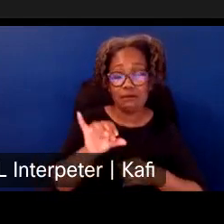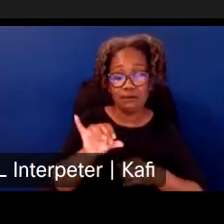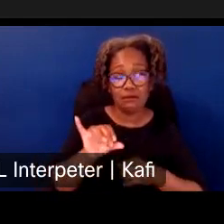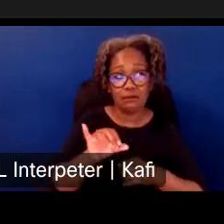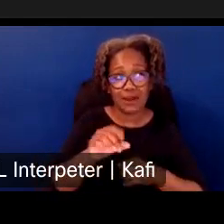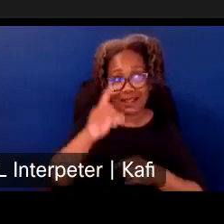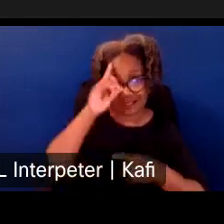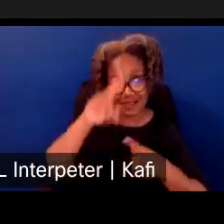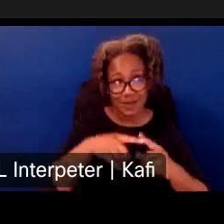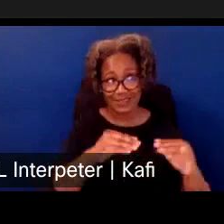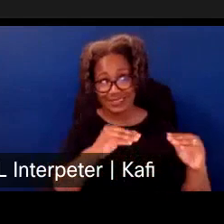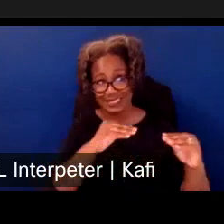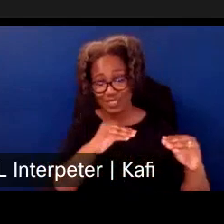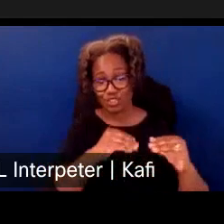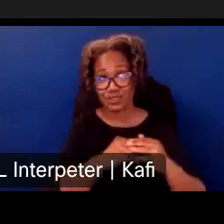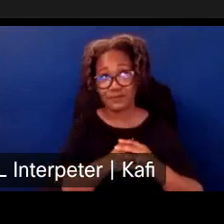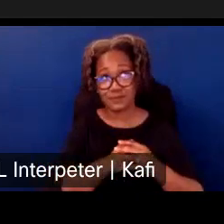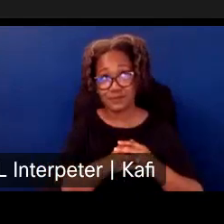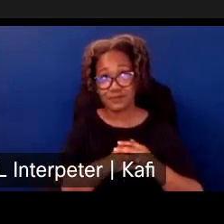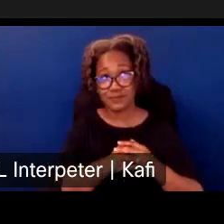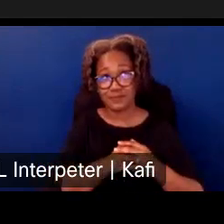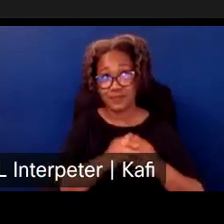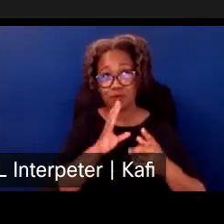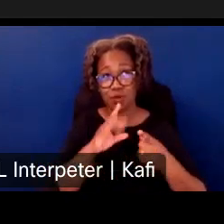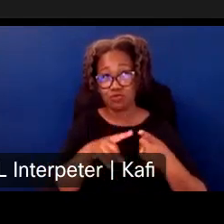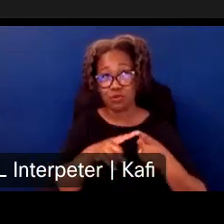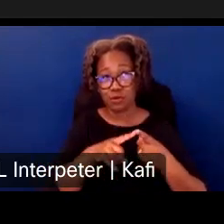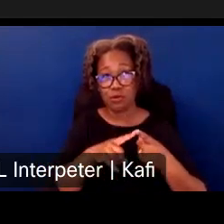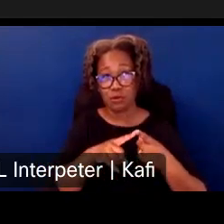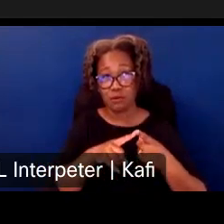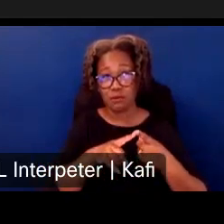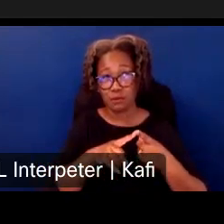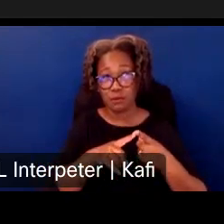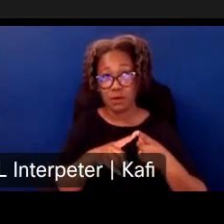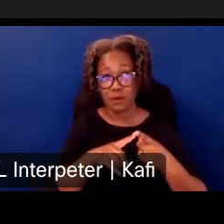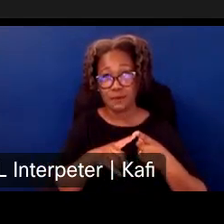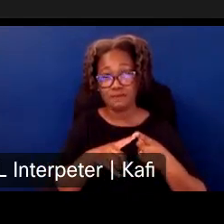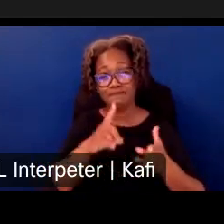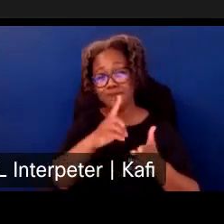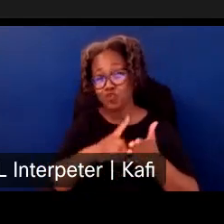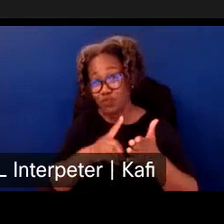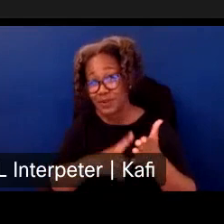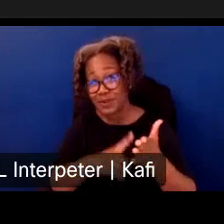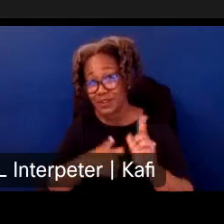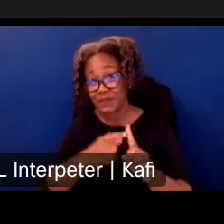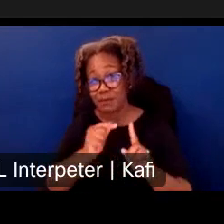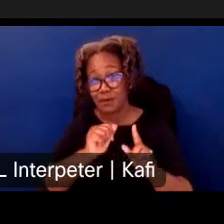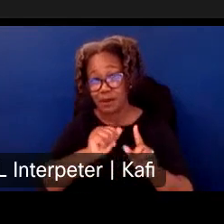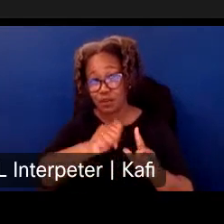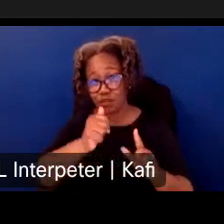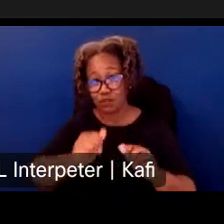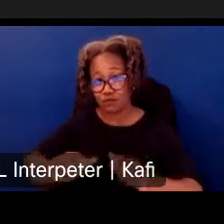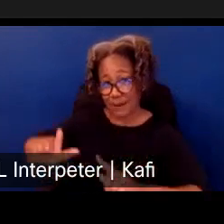and I'm going to talk about the discrimination from a different point of view. When we were